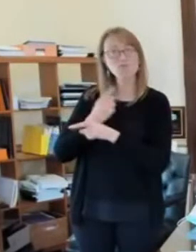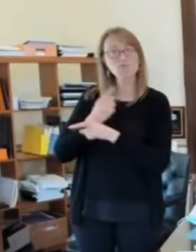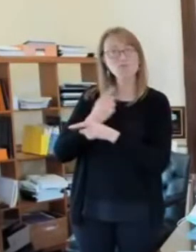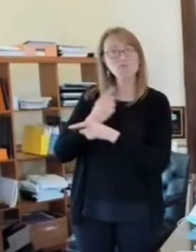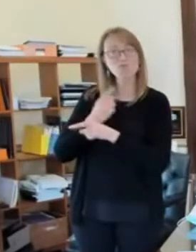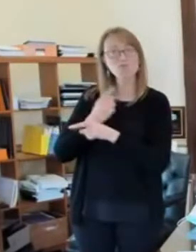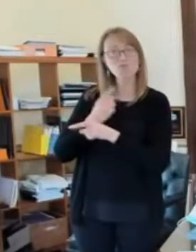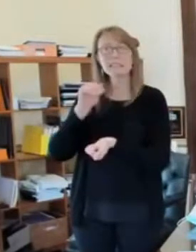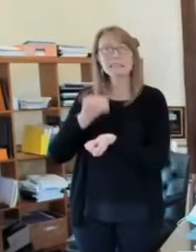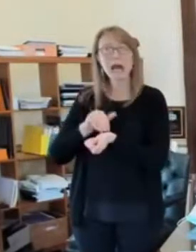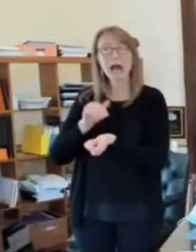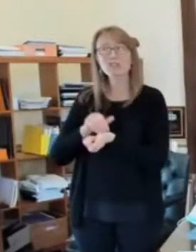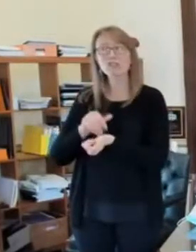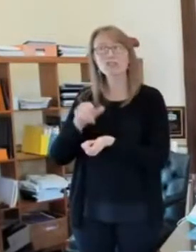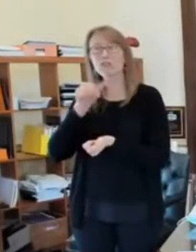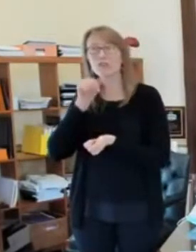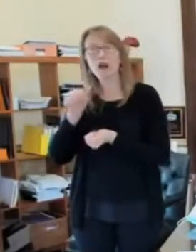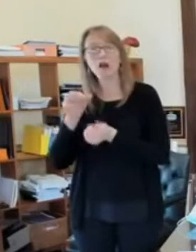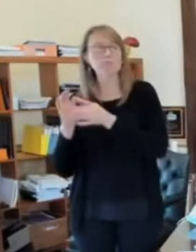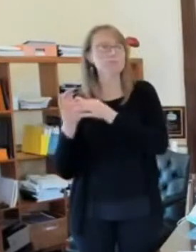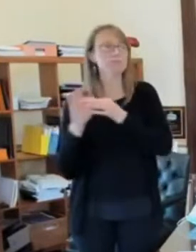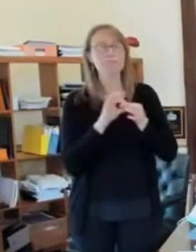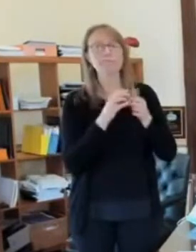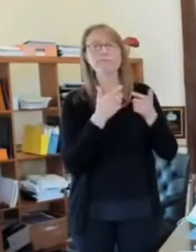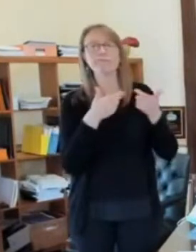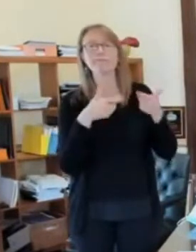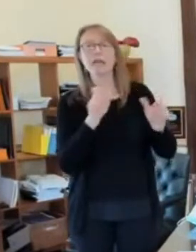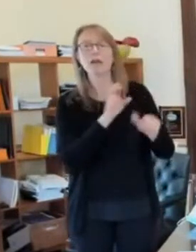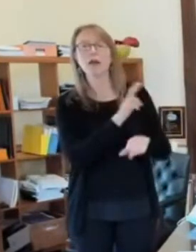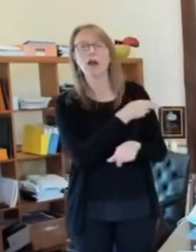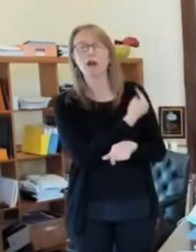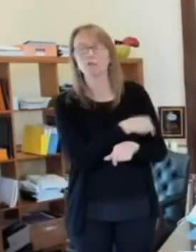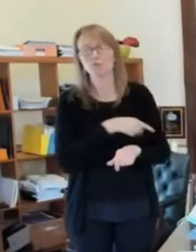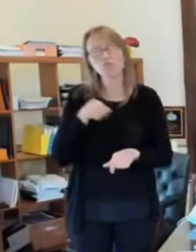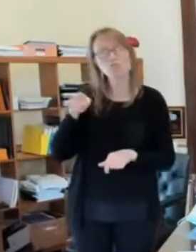We don't know that yet.